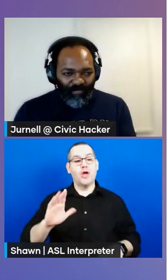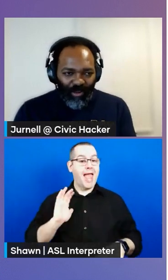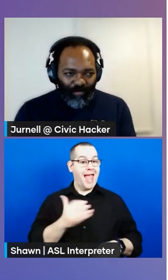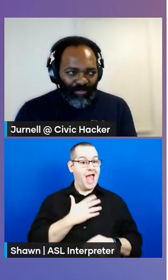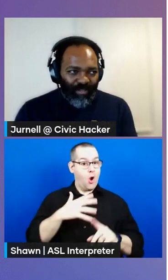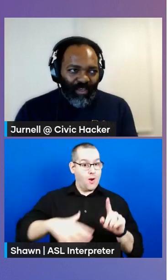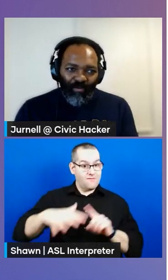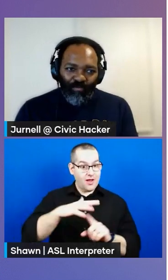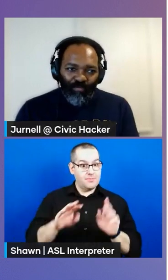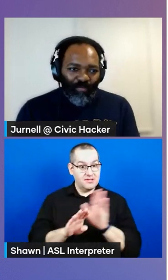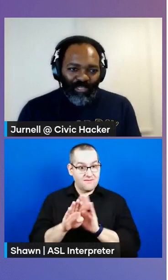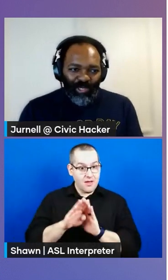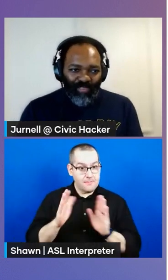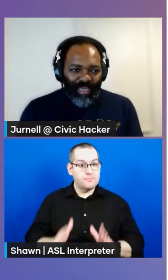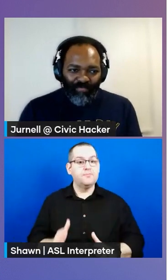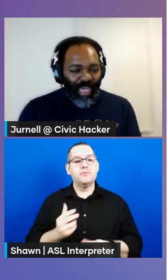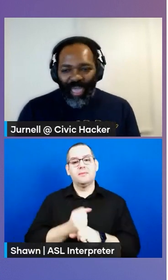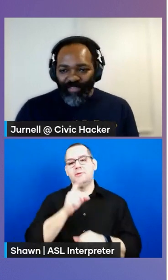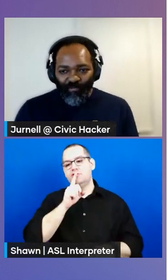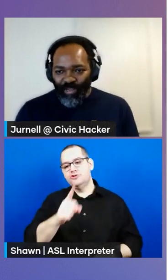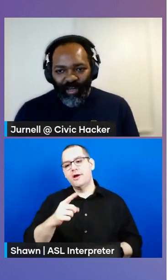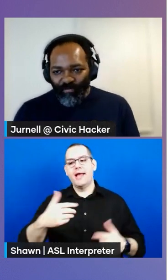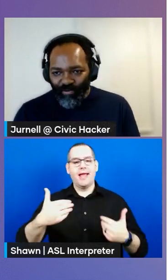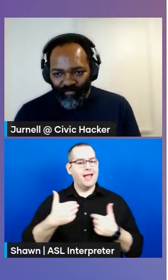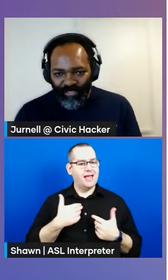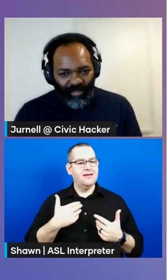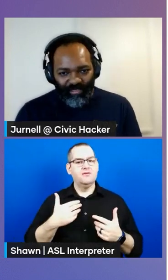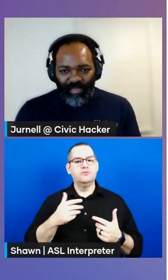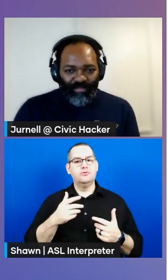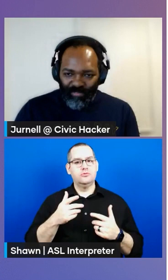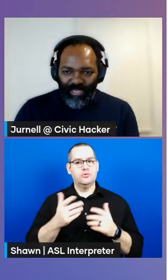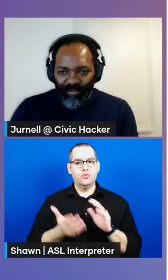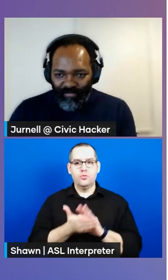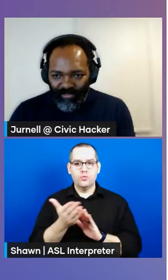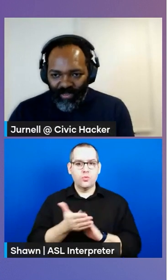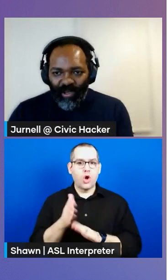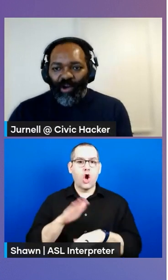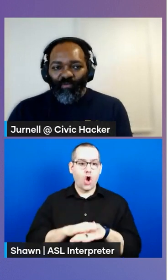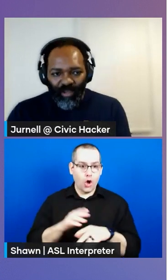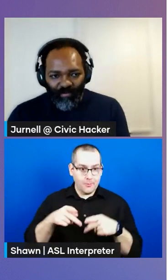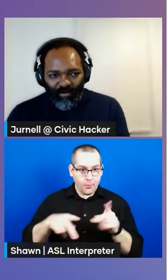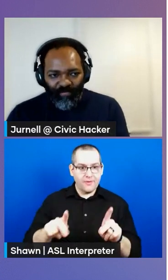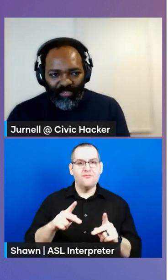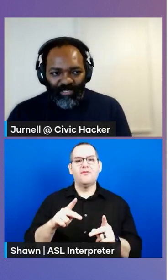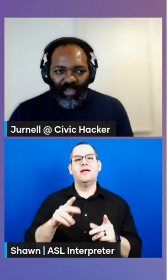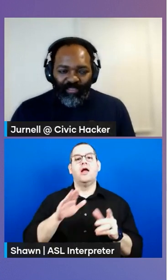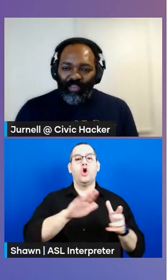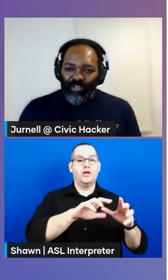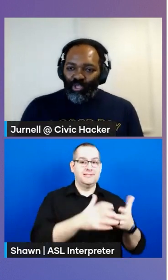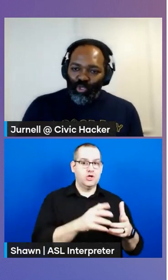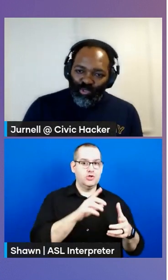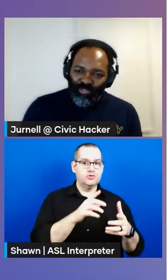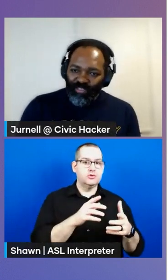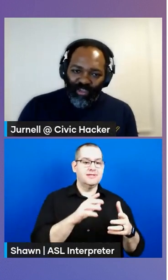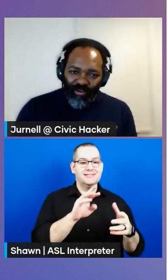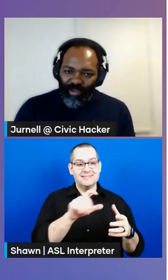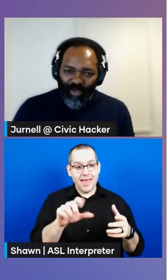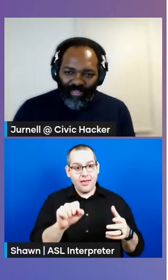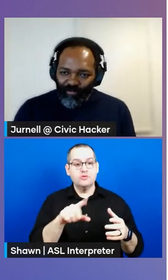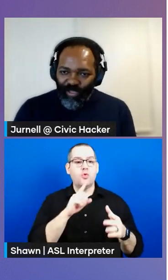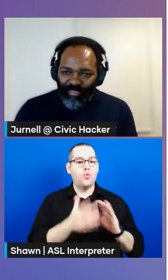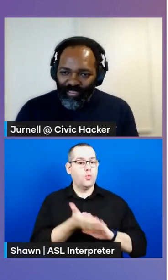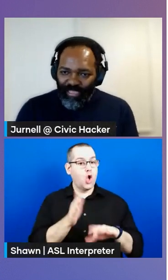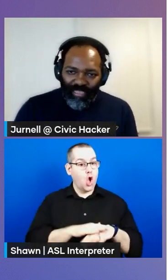environment, our developers, we make sure that they're running unprivileged. The containers themselves are running unprivileged. The user that